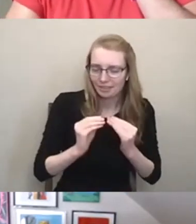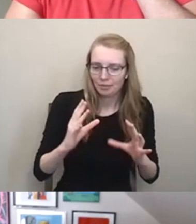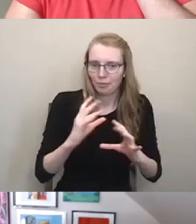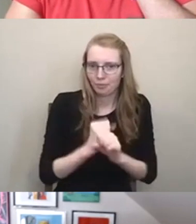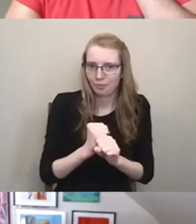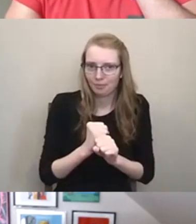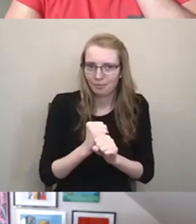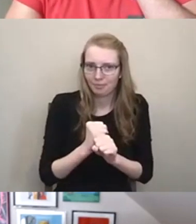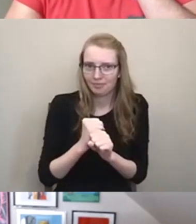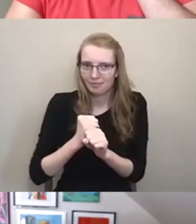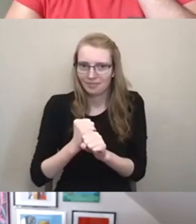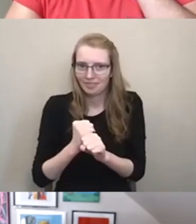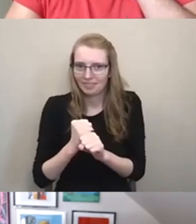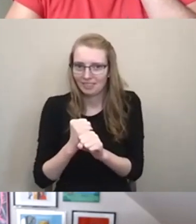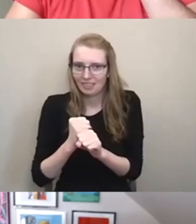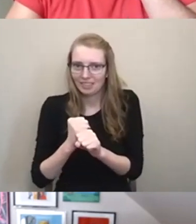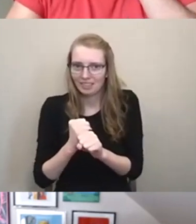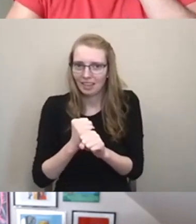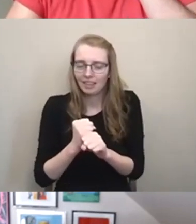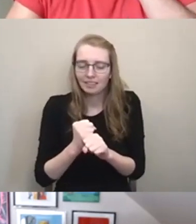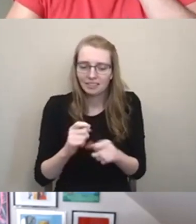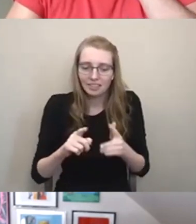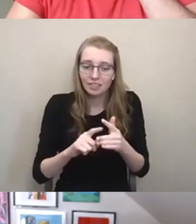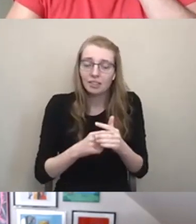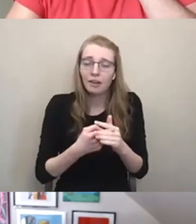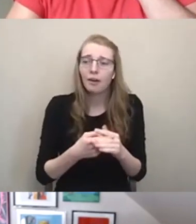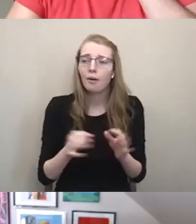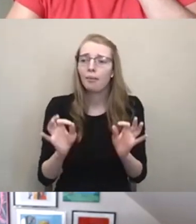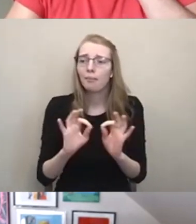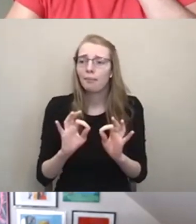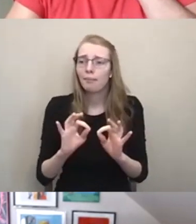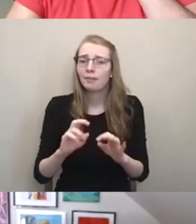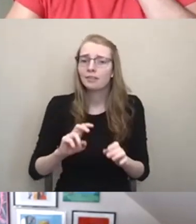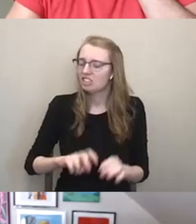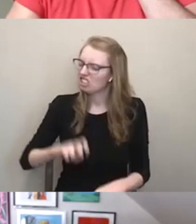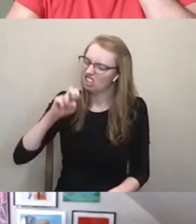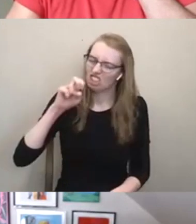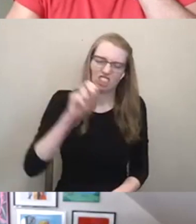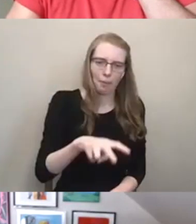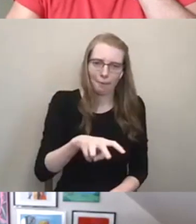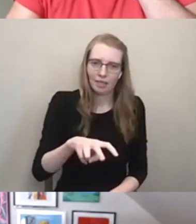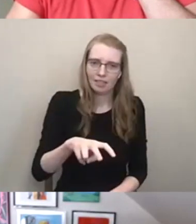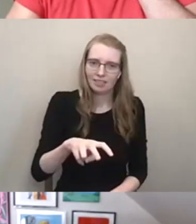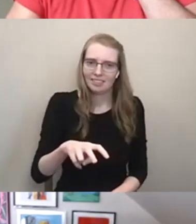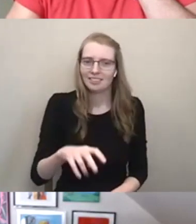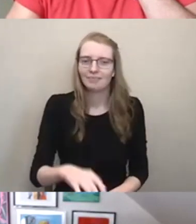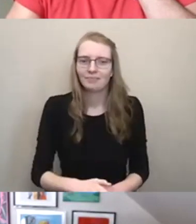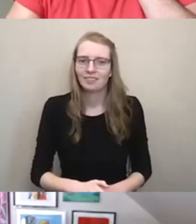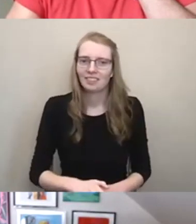immediately, no time for the bunny hill, just kind of throw myself into really doing the